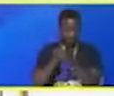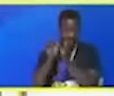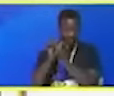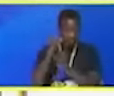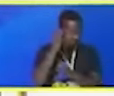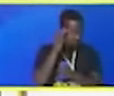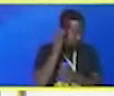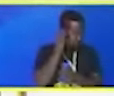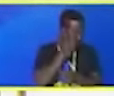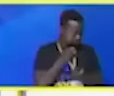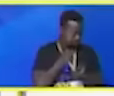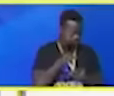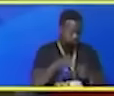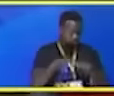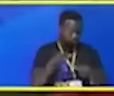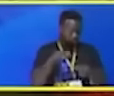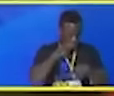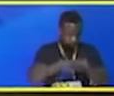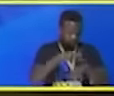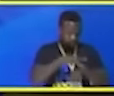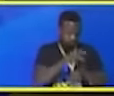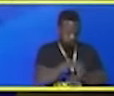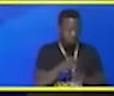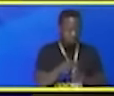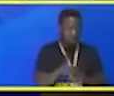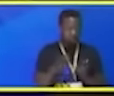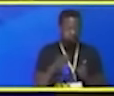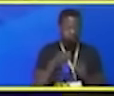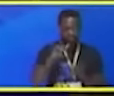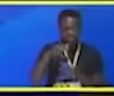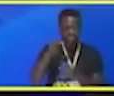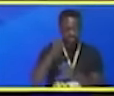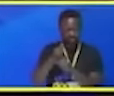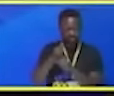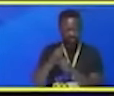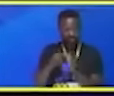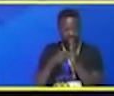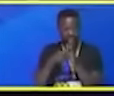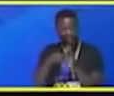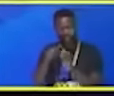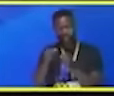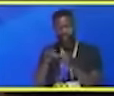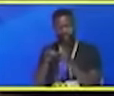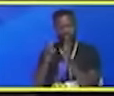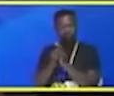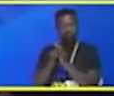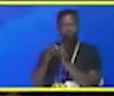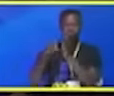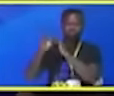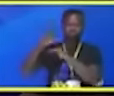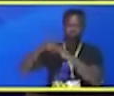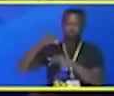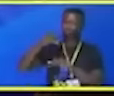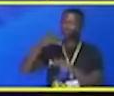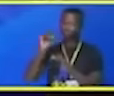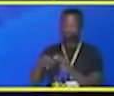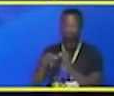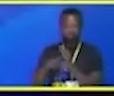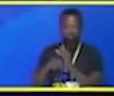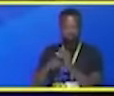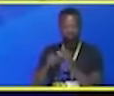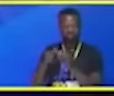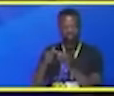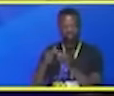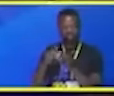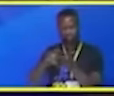when he walked upon the earth. And now John is shown another dimension of the glory of God. And he learns God in